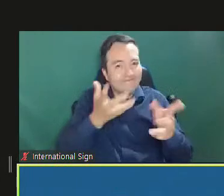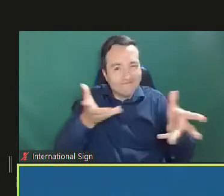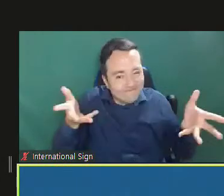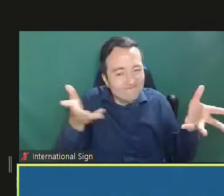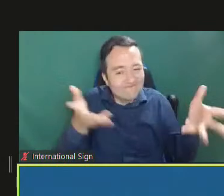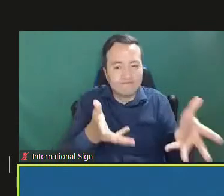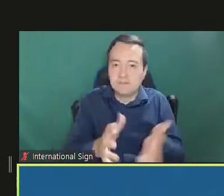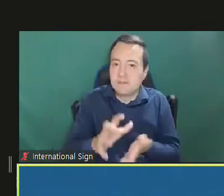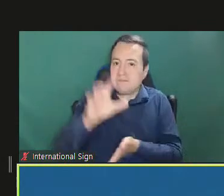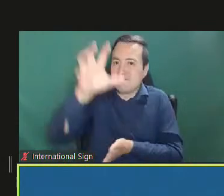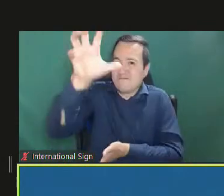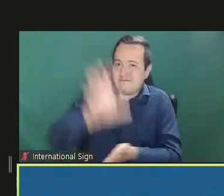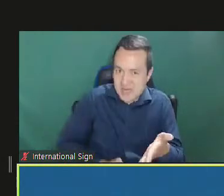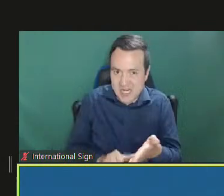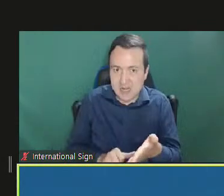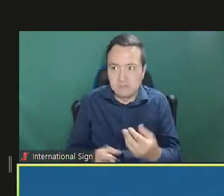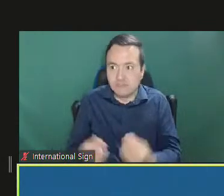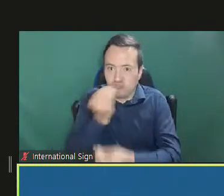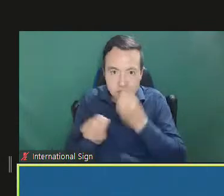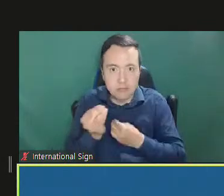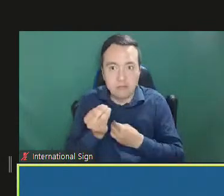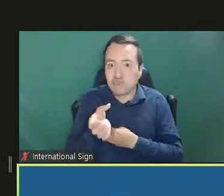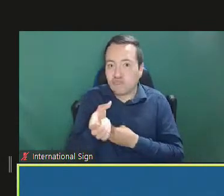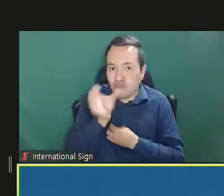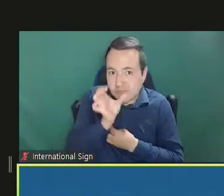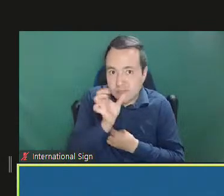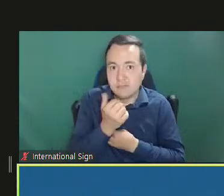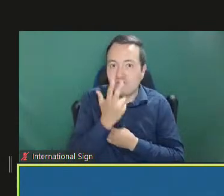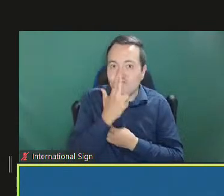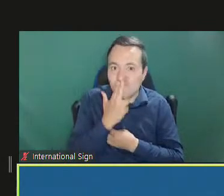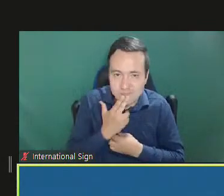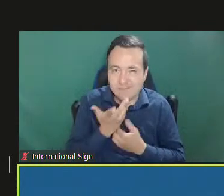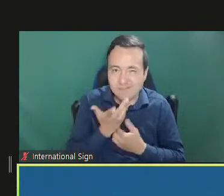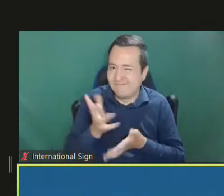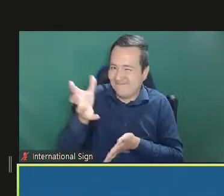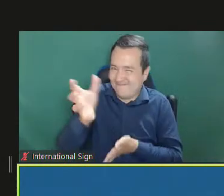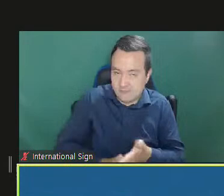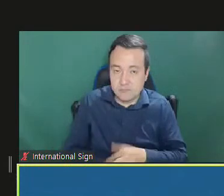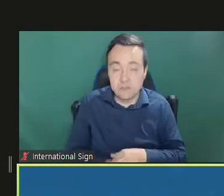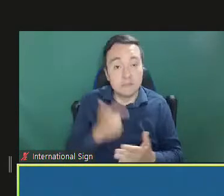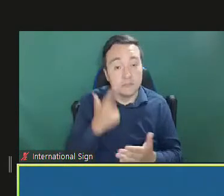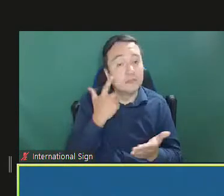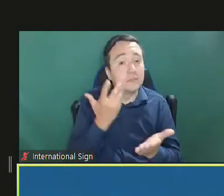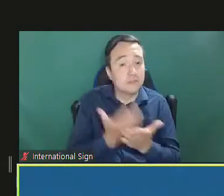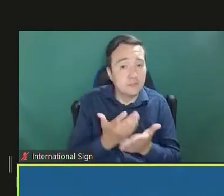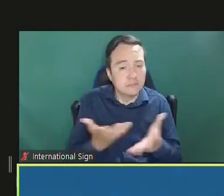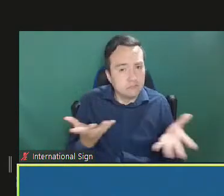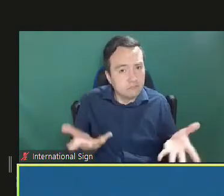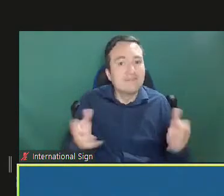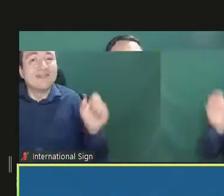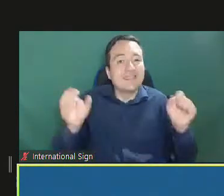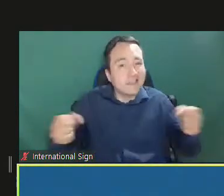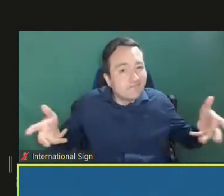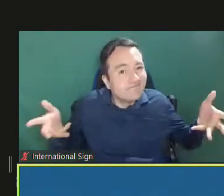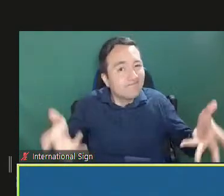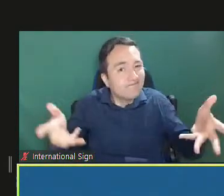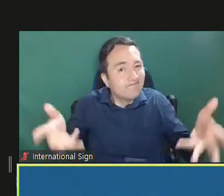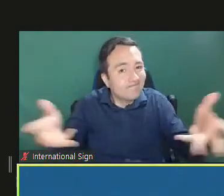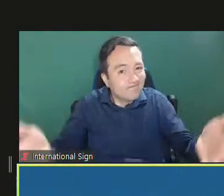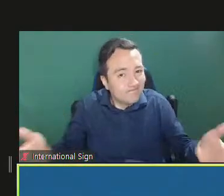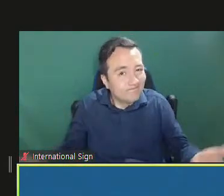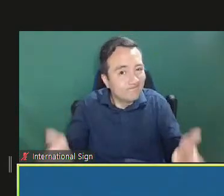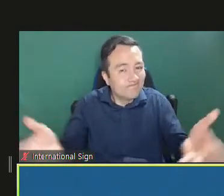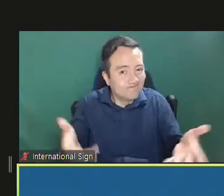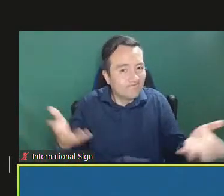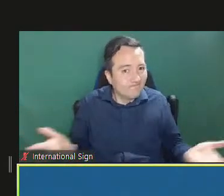propose amendments to existing excise taxes and also to advocate for the deductions for such taxes in countries that do not